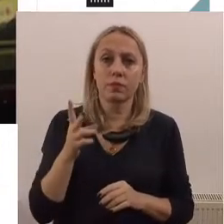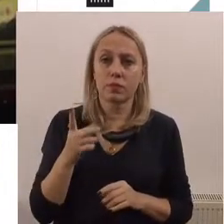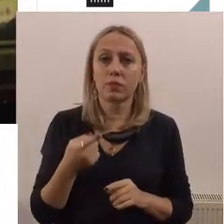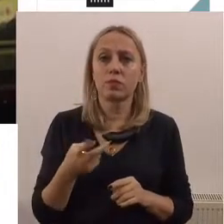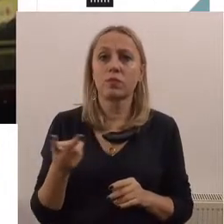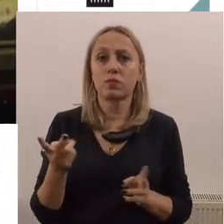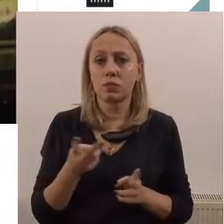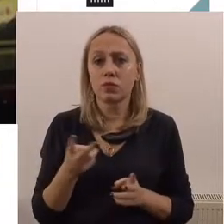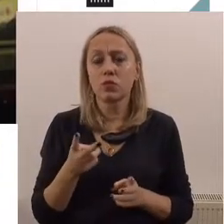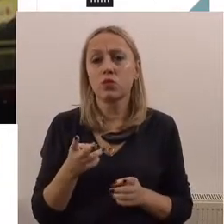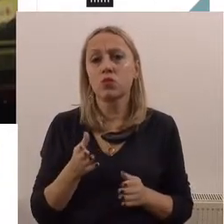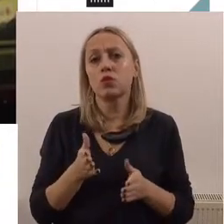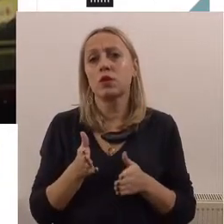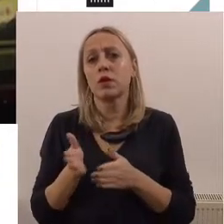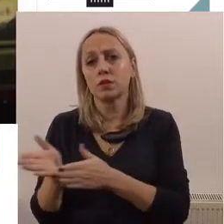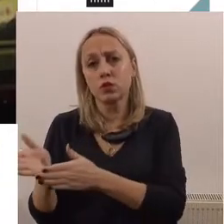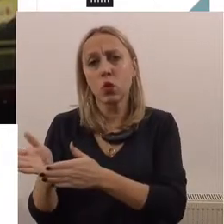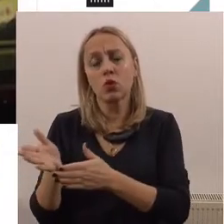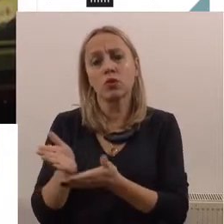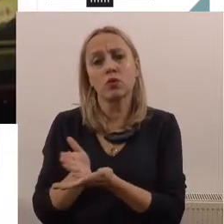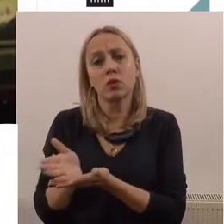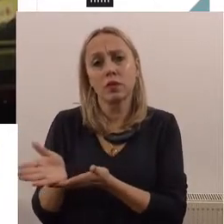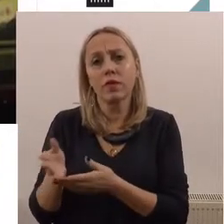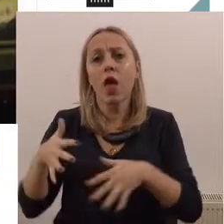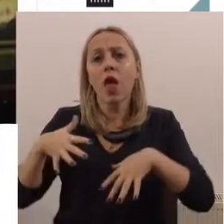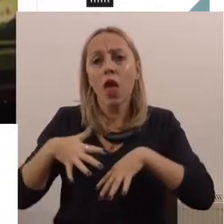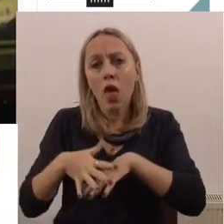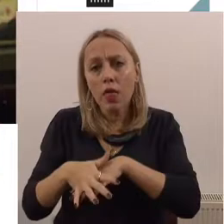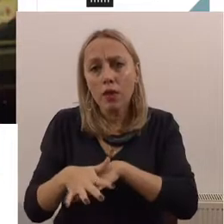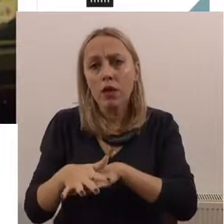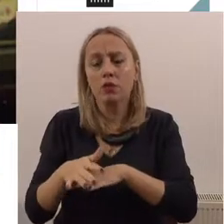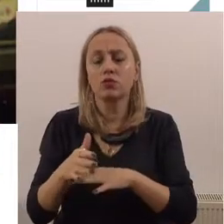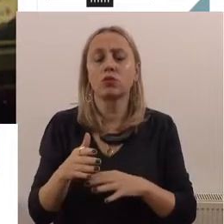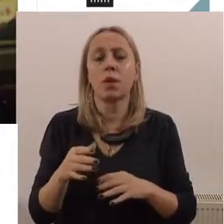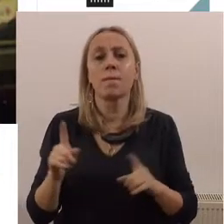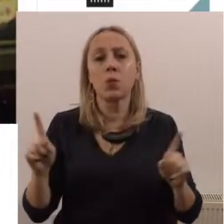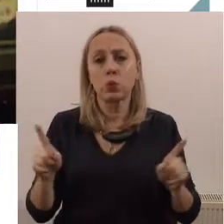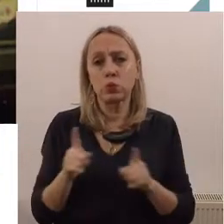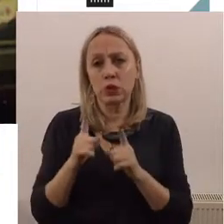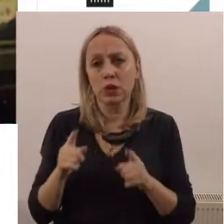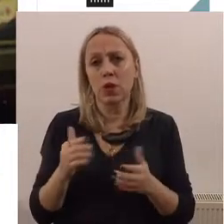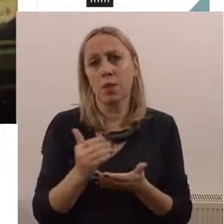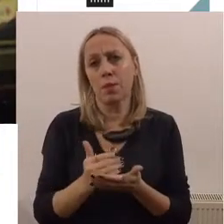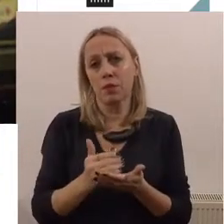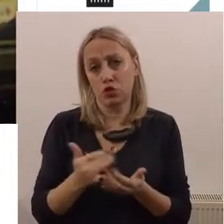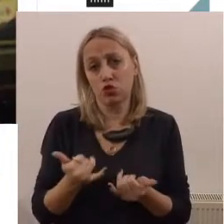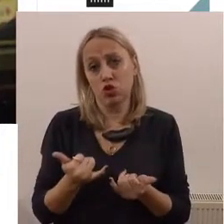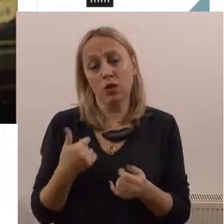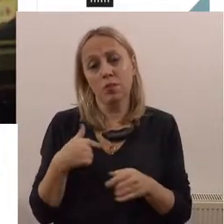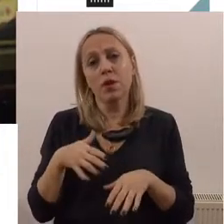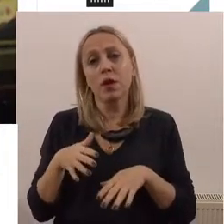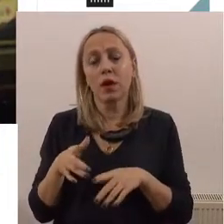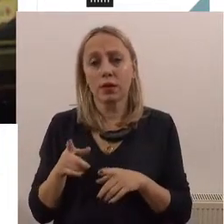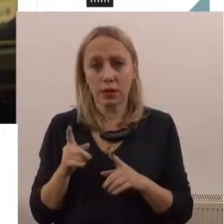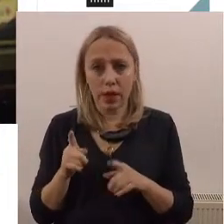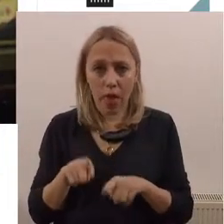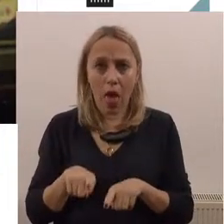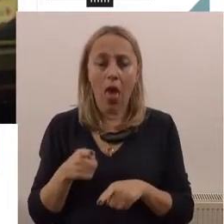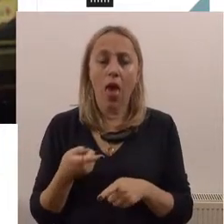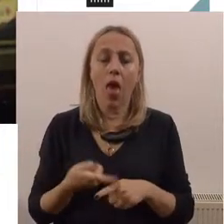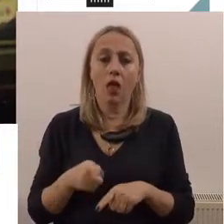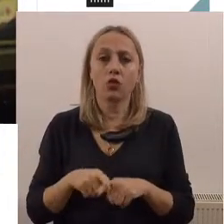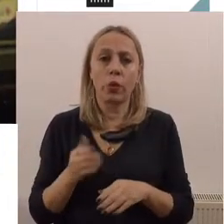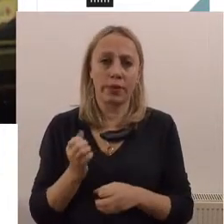Well, this is open for debate, but I believe that we need to be